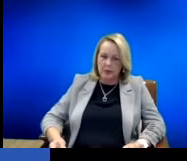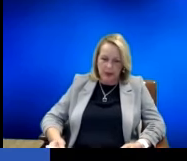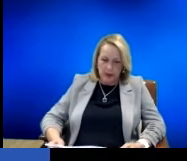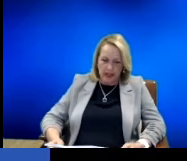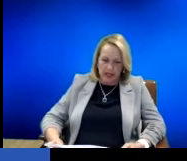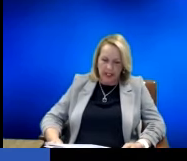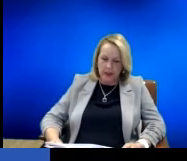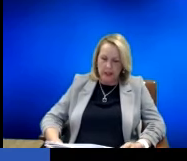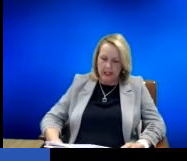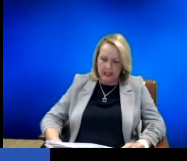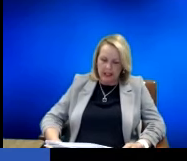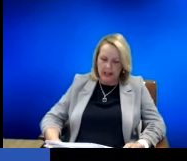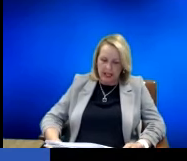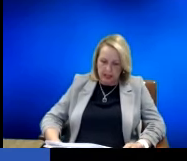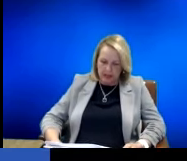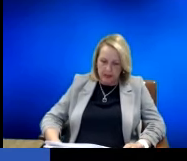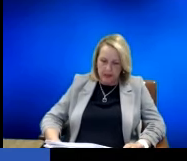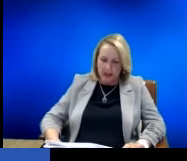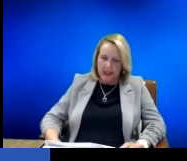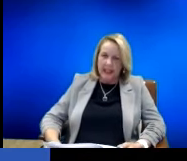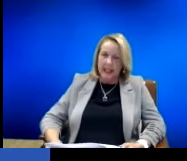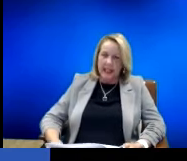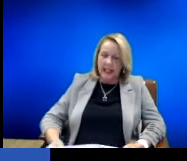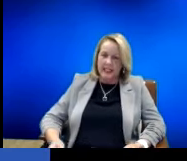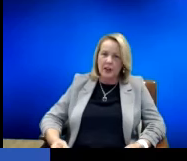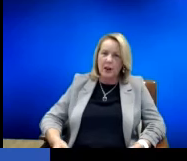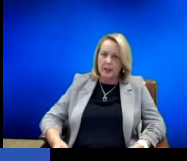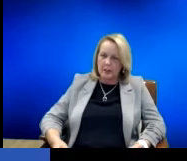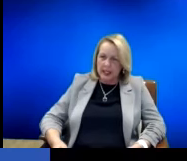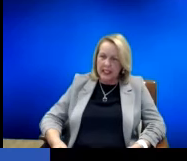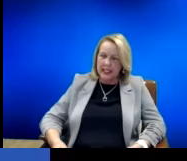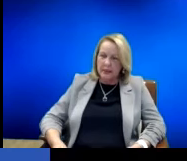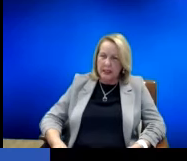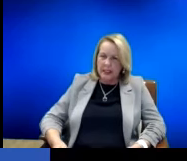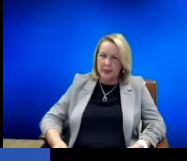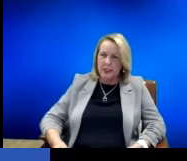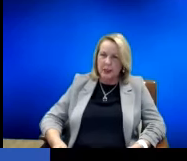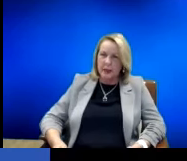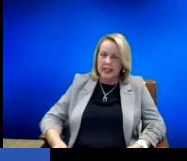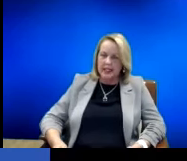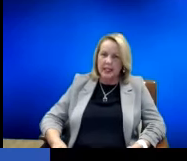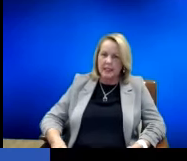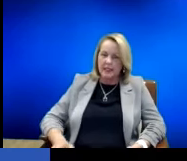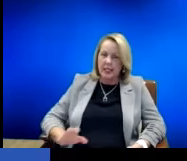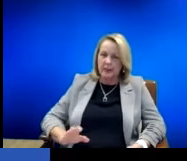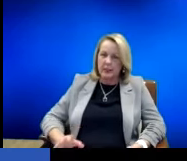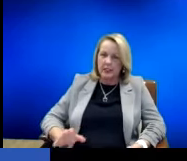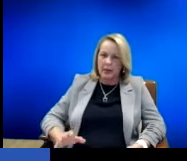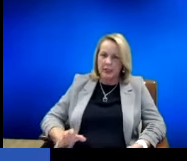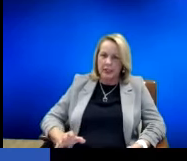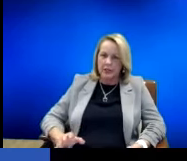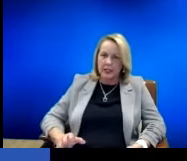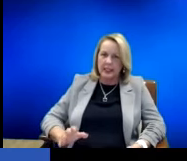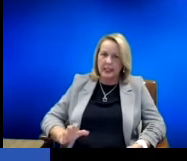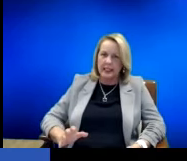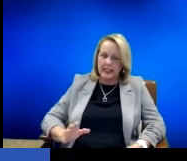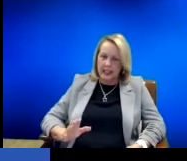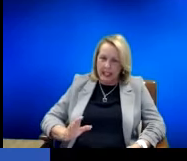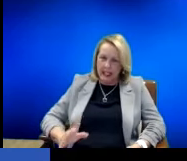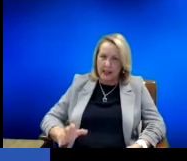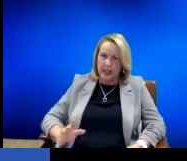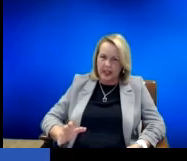most important aspect of ABLE. And it's hard to believe, because for so many years that was so